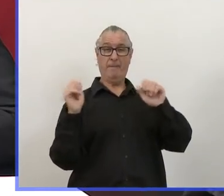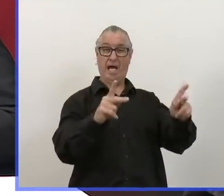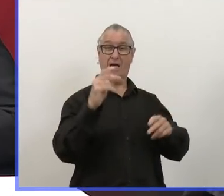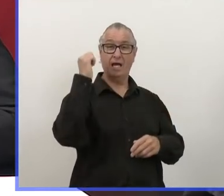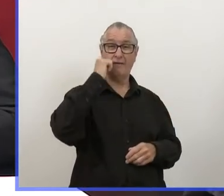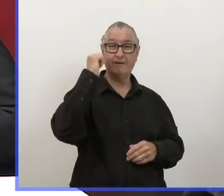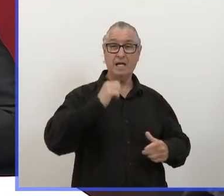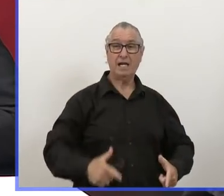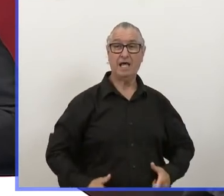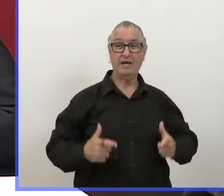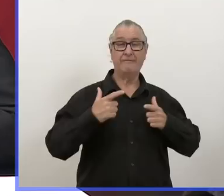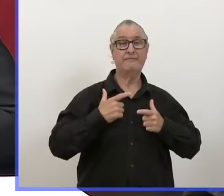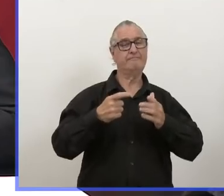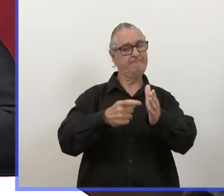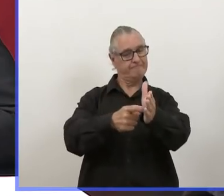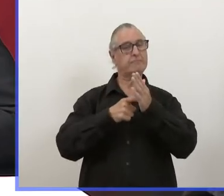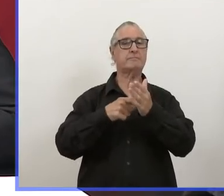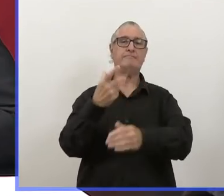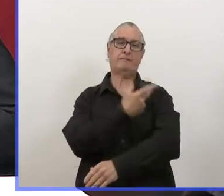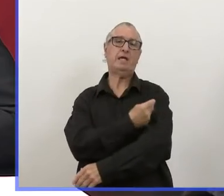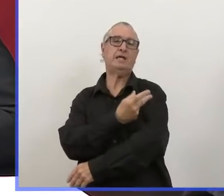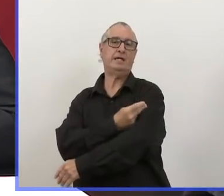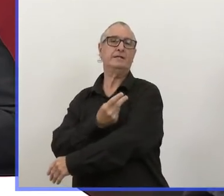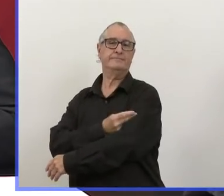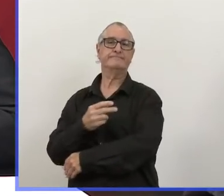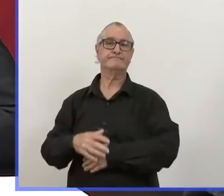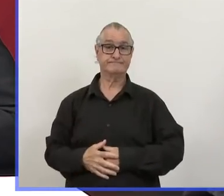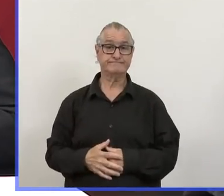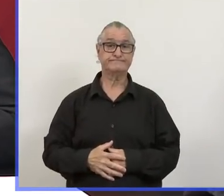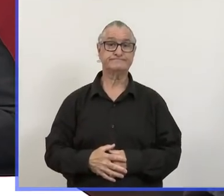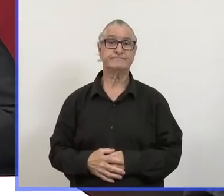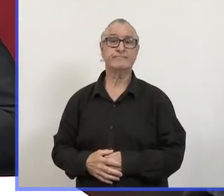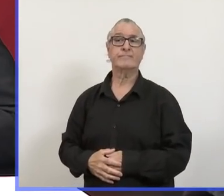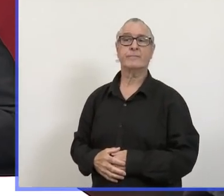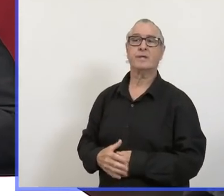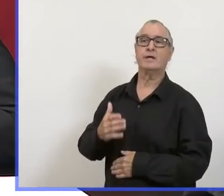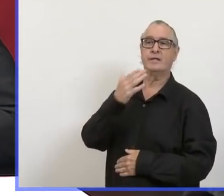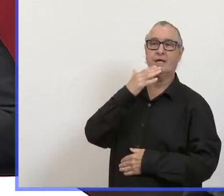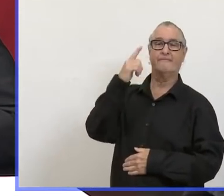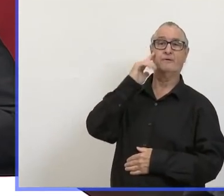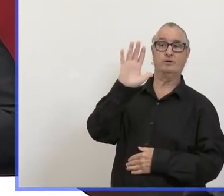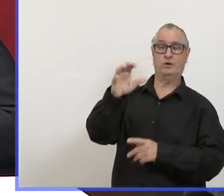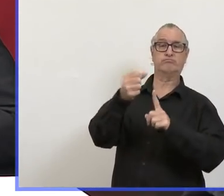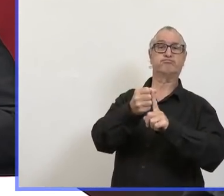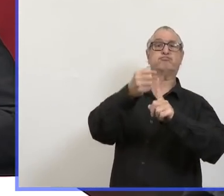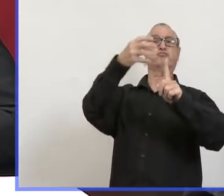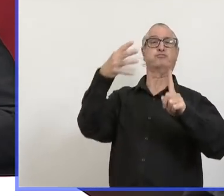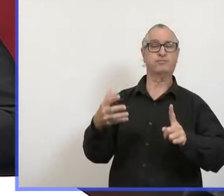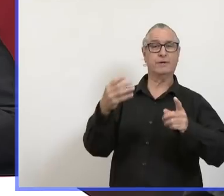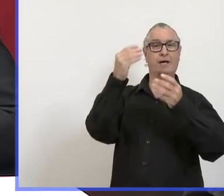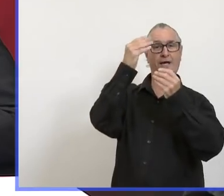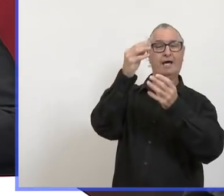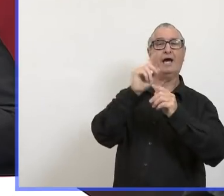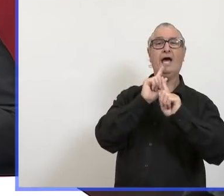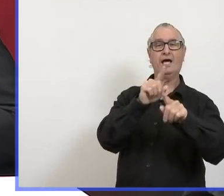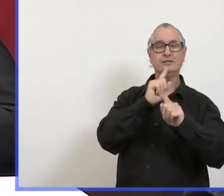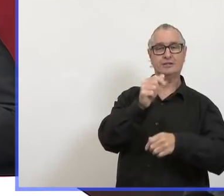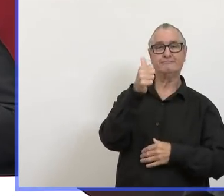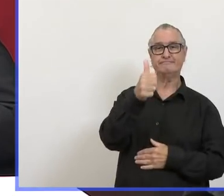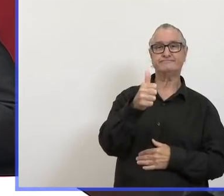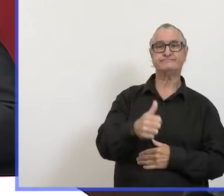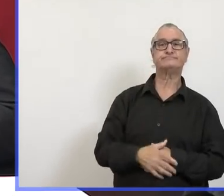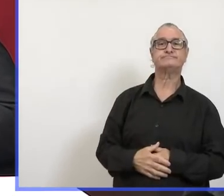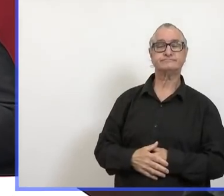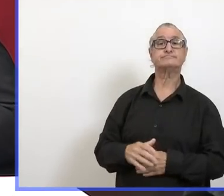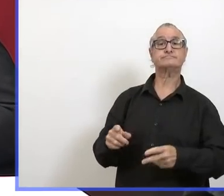Thank you for that detailed answer. I know a lot of people are looking at, you know, the so-called herd immunity benchmark, whether it's